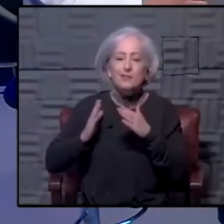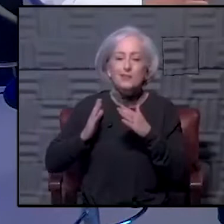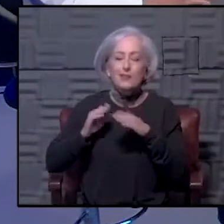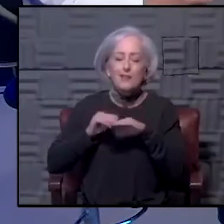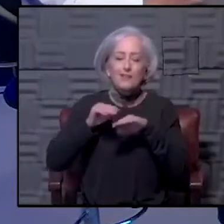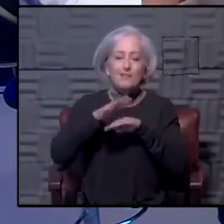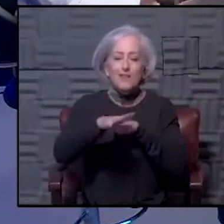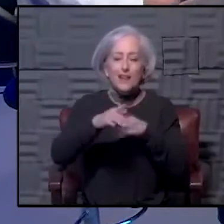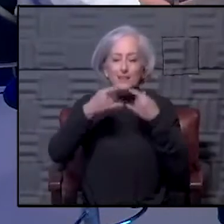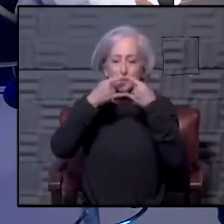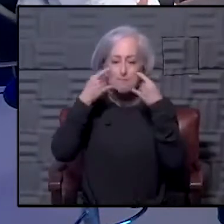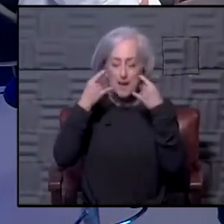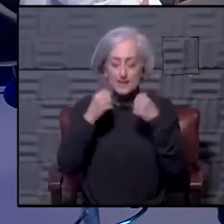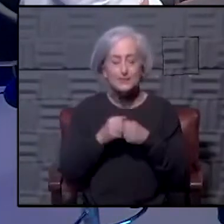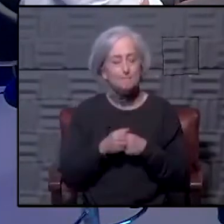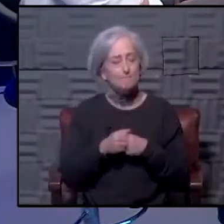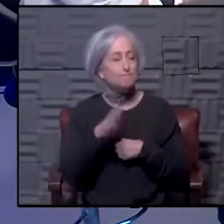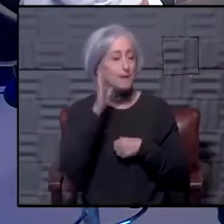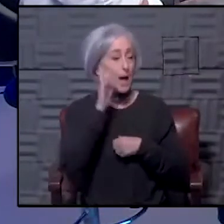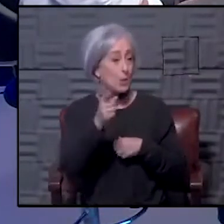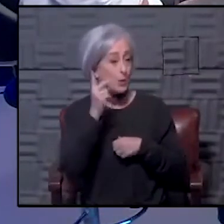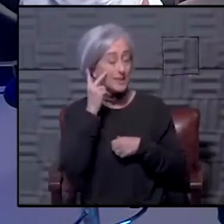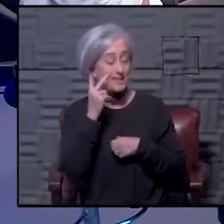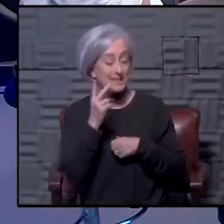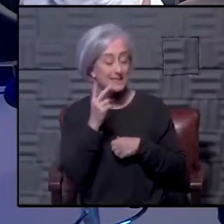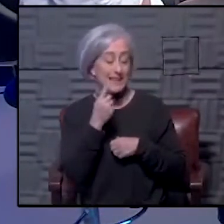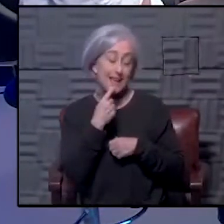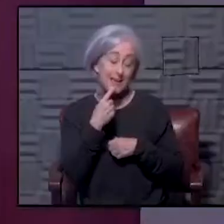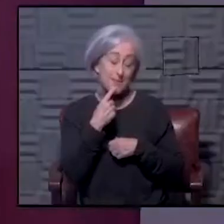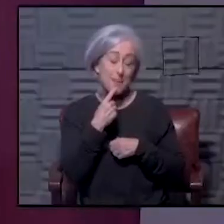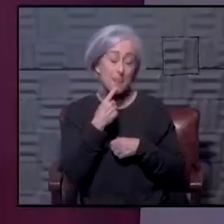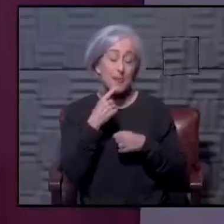say beards in the healthcare setting